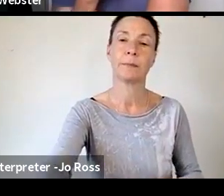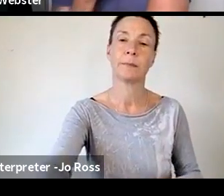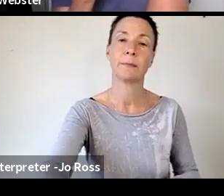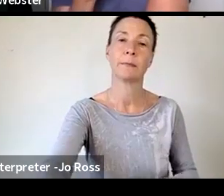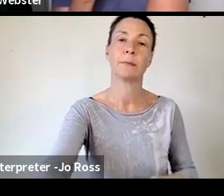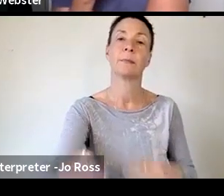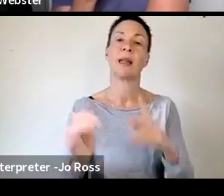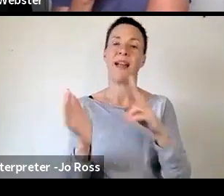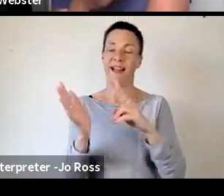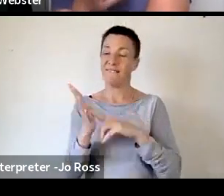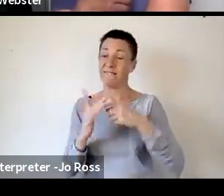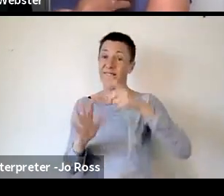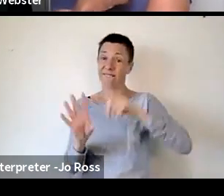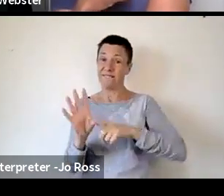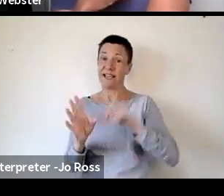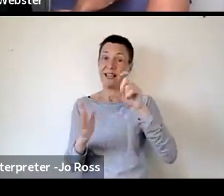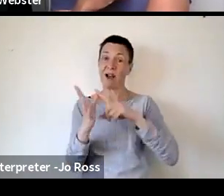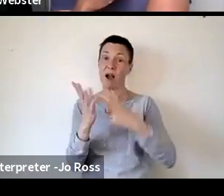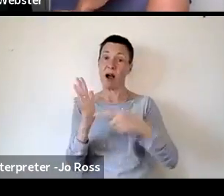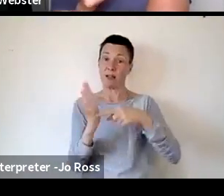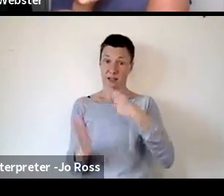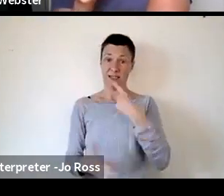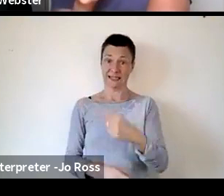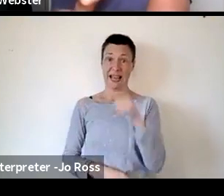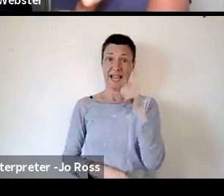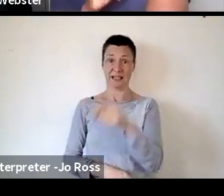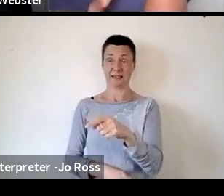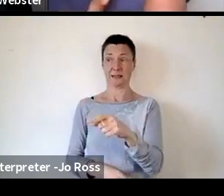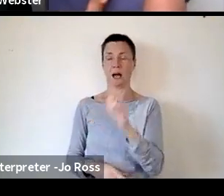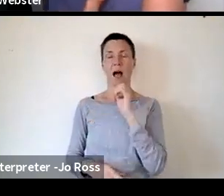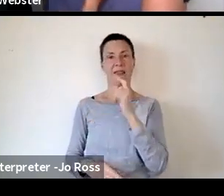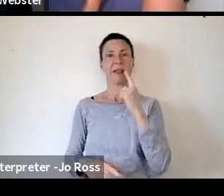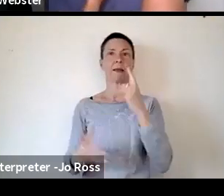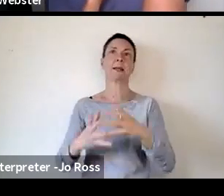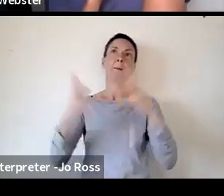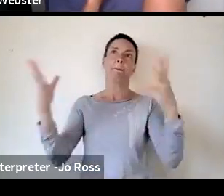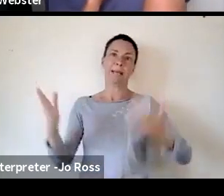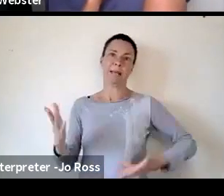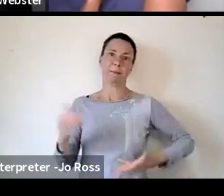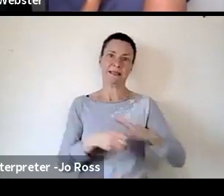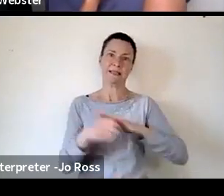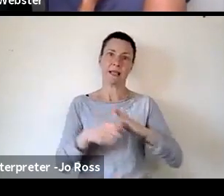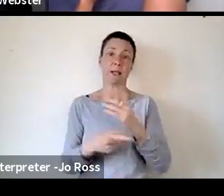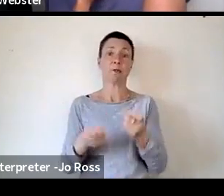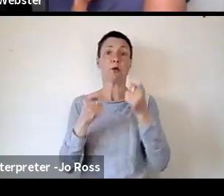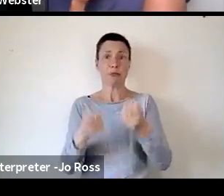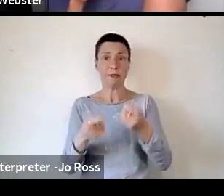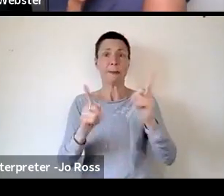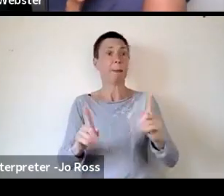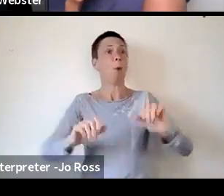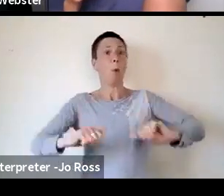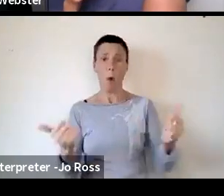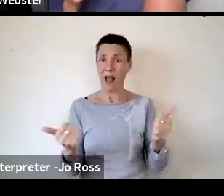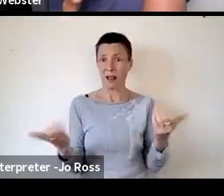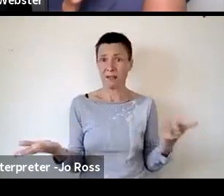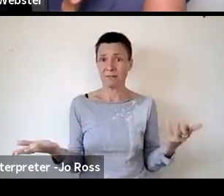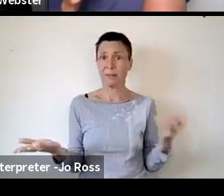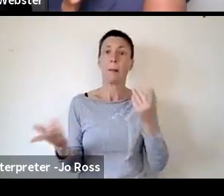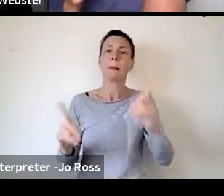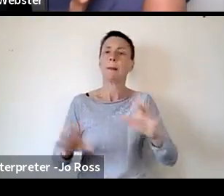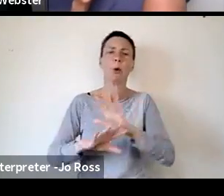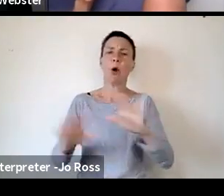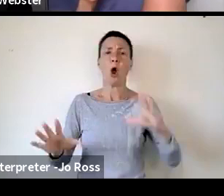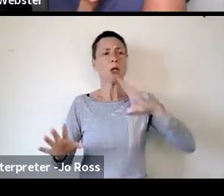Coming to Vicky Carter, thank you for your comment, Vicky. She says, I think there's a huge business case for treating people well. People who aren't